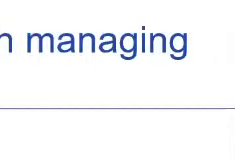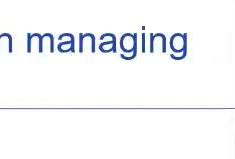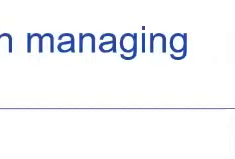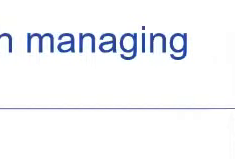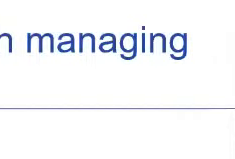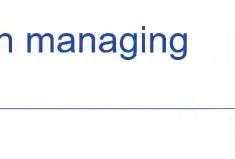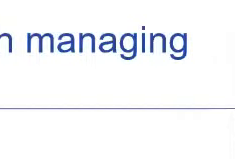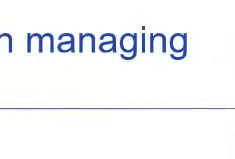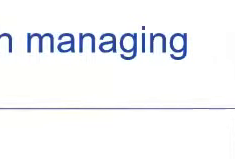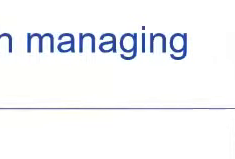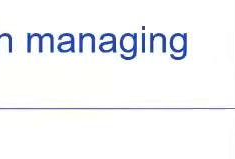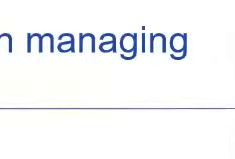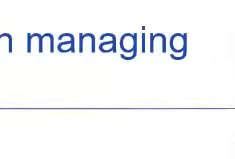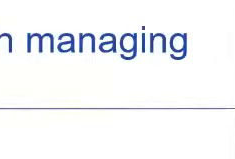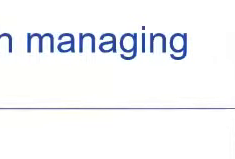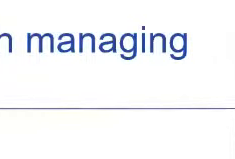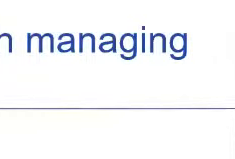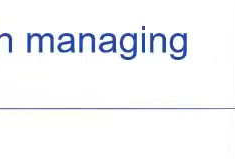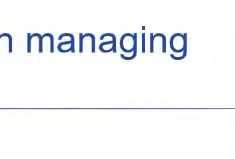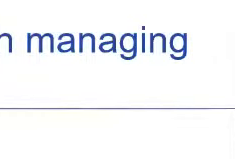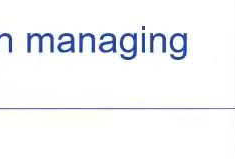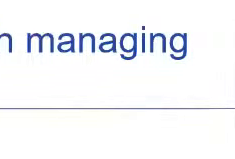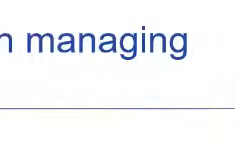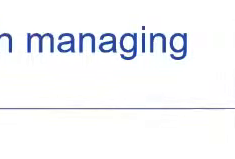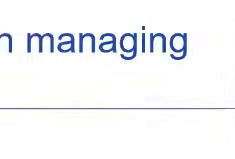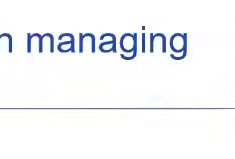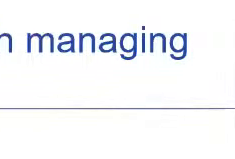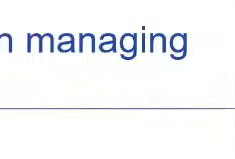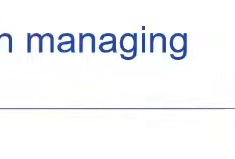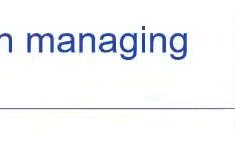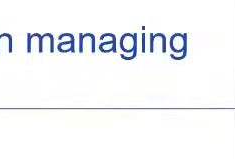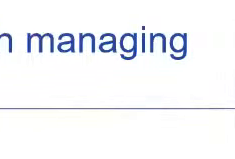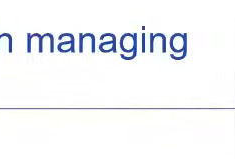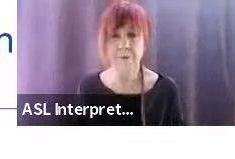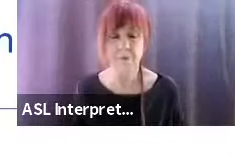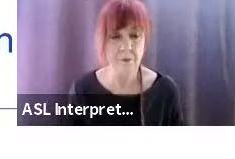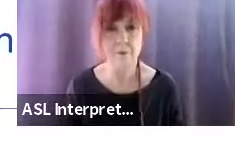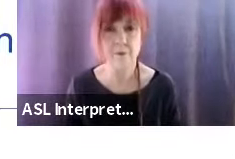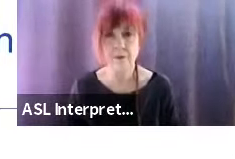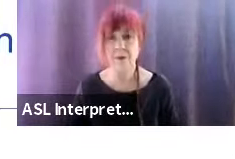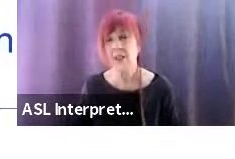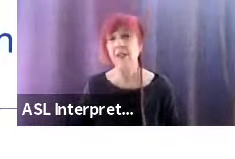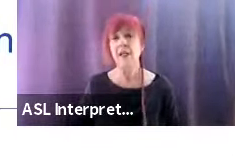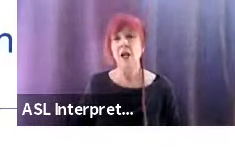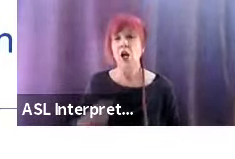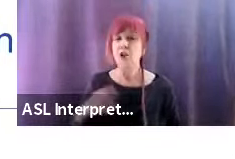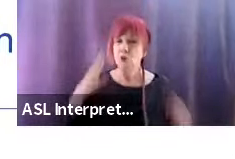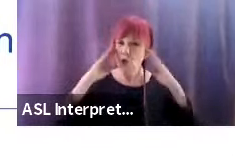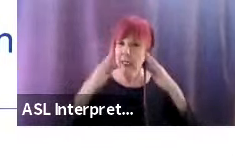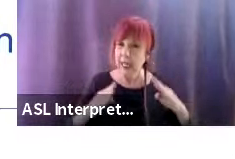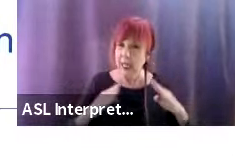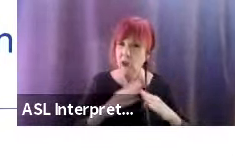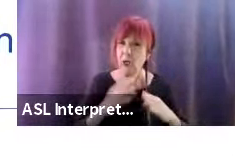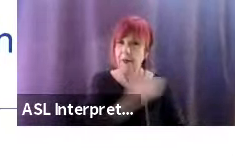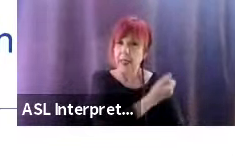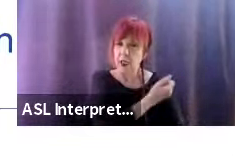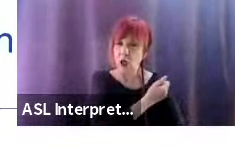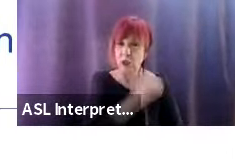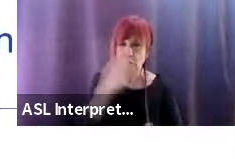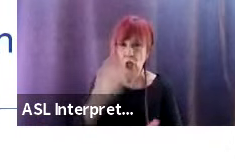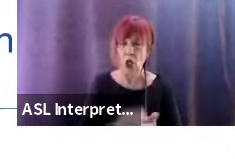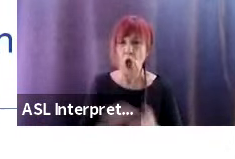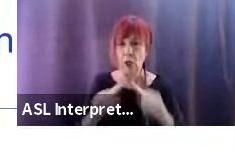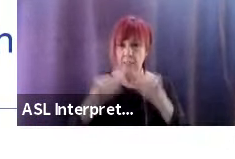announce recently the way we switched vaccine allocation methodology to really concentrate those doses in the lowest quartile HPI tracks. And